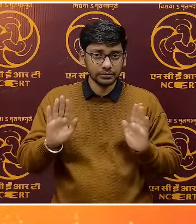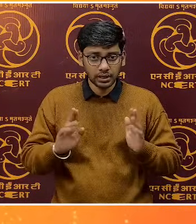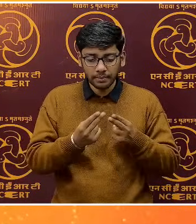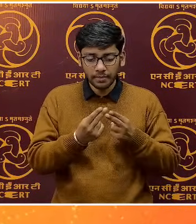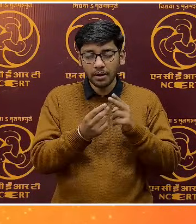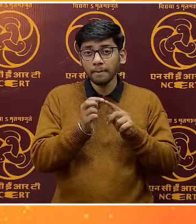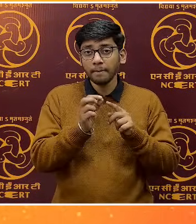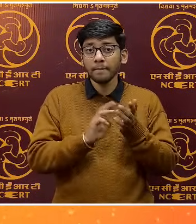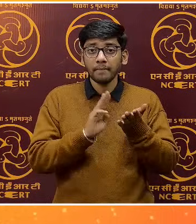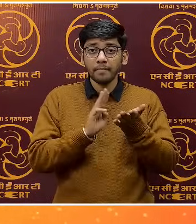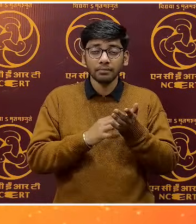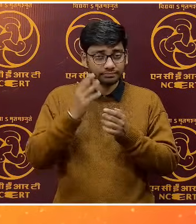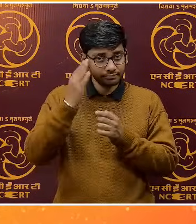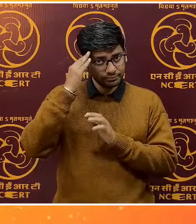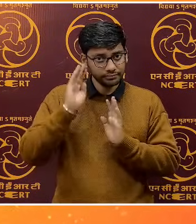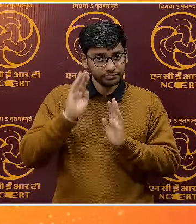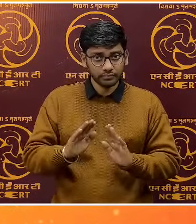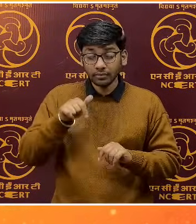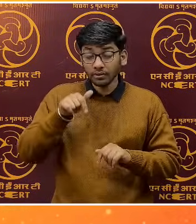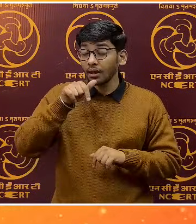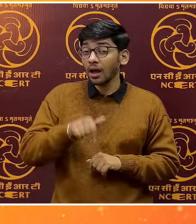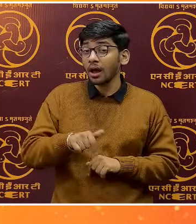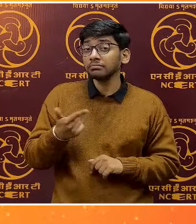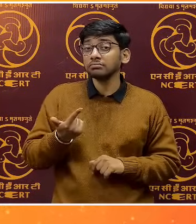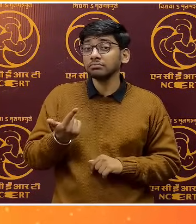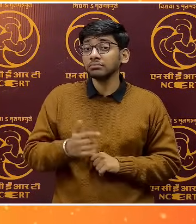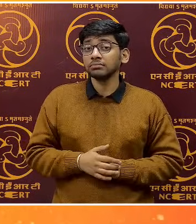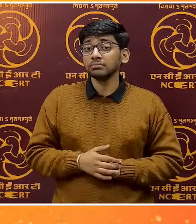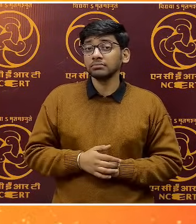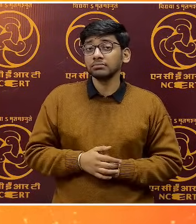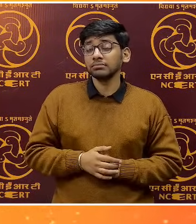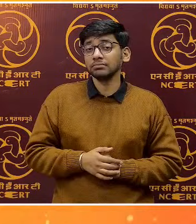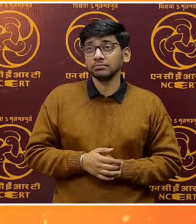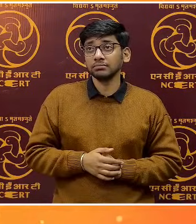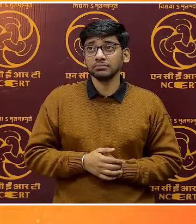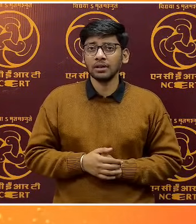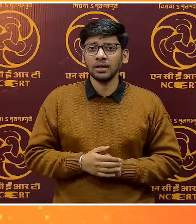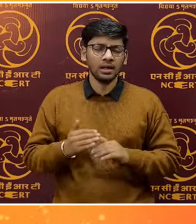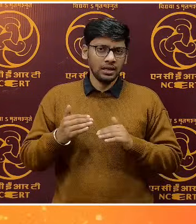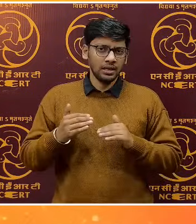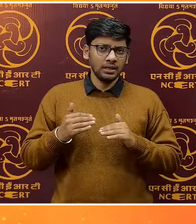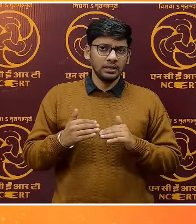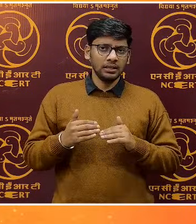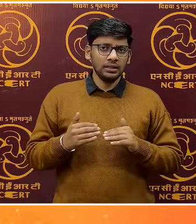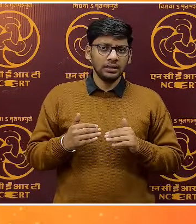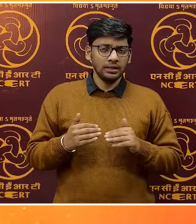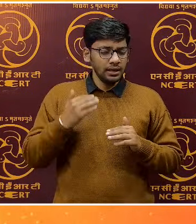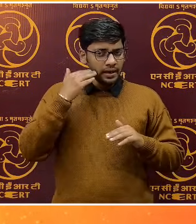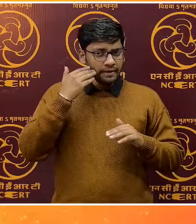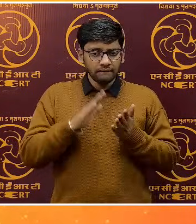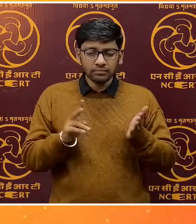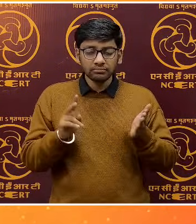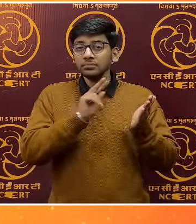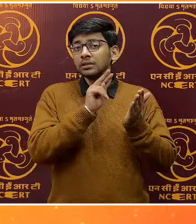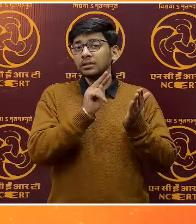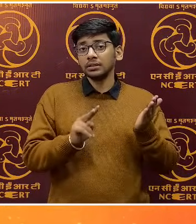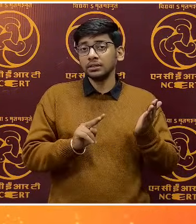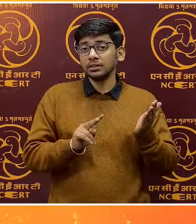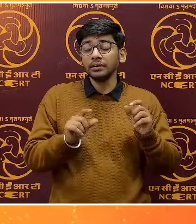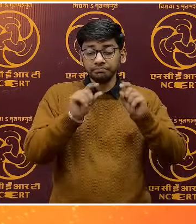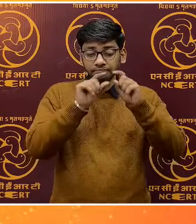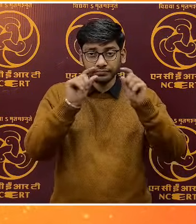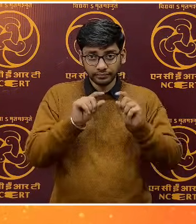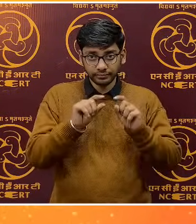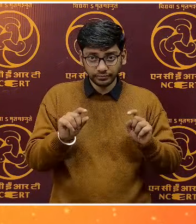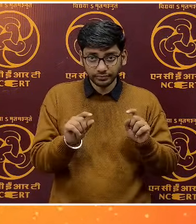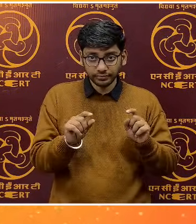also, right? So now how we got to know about this? We read it, right? We are reading every single thing and